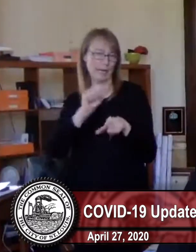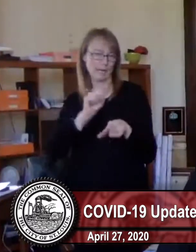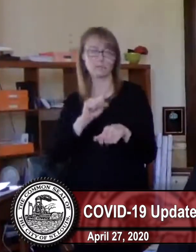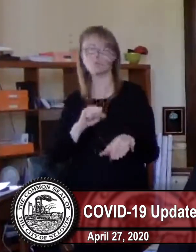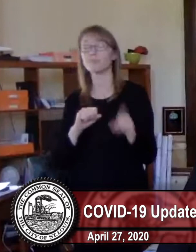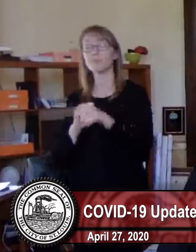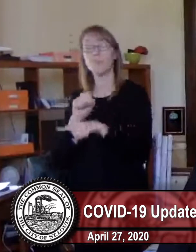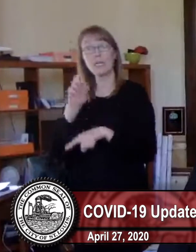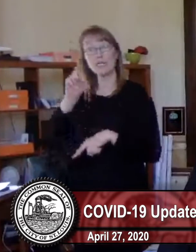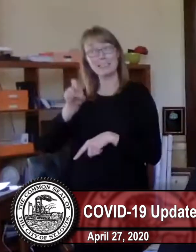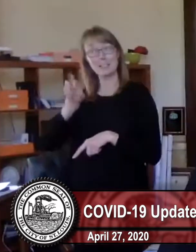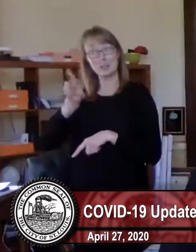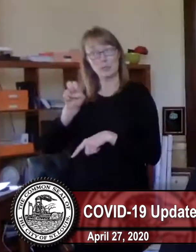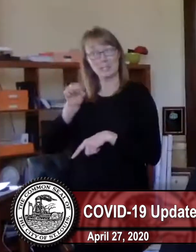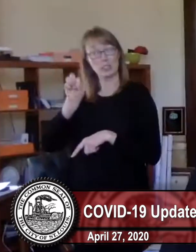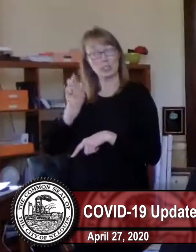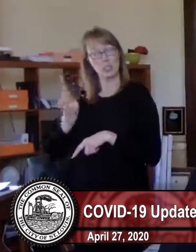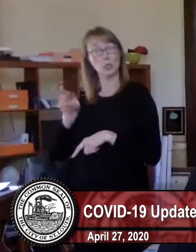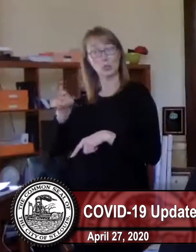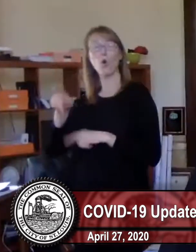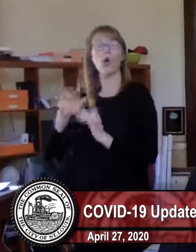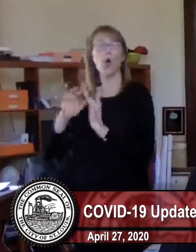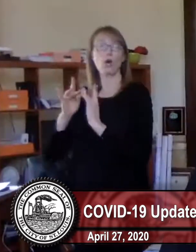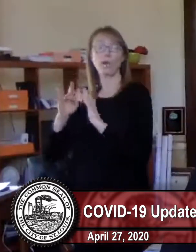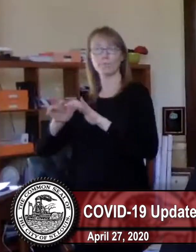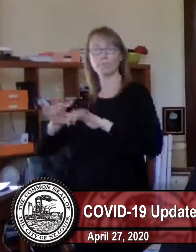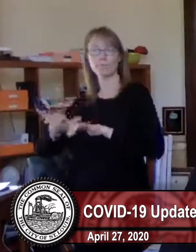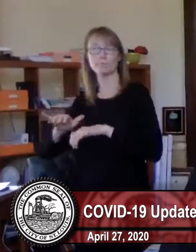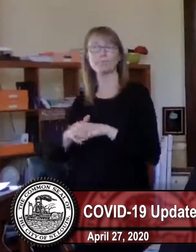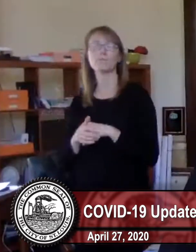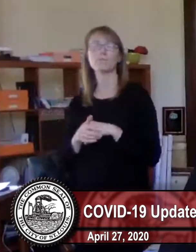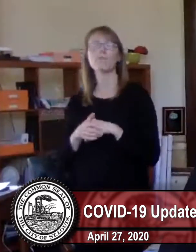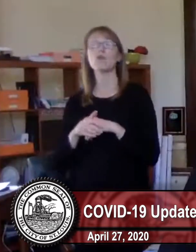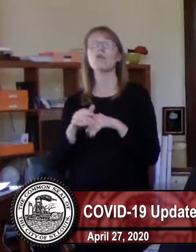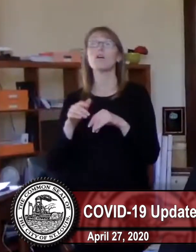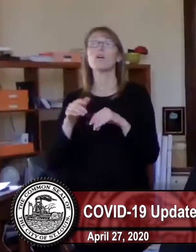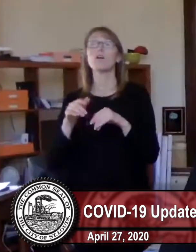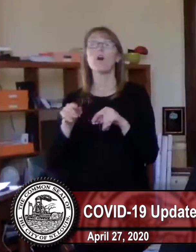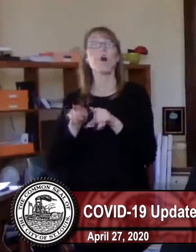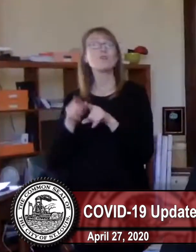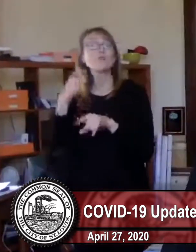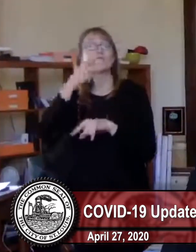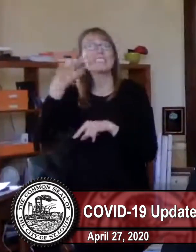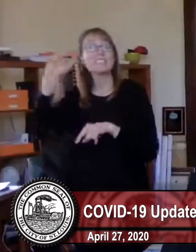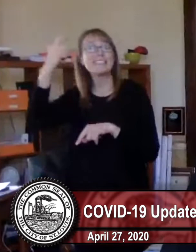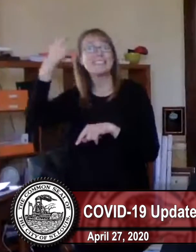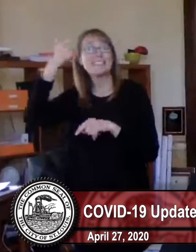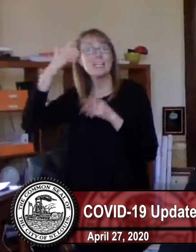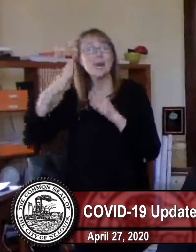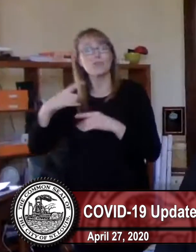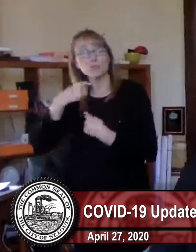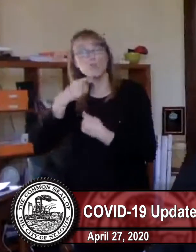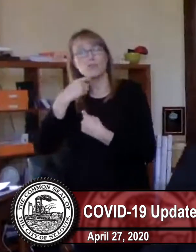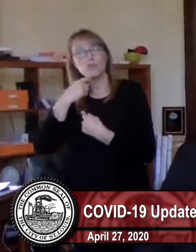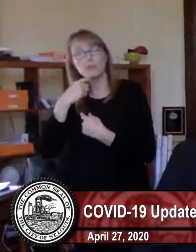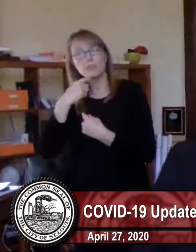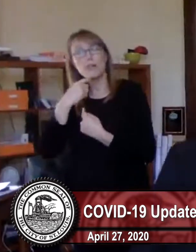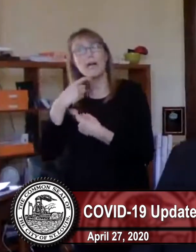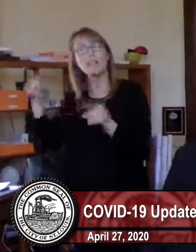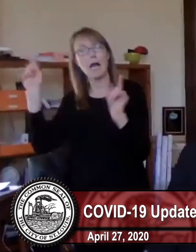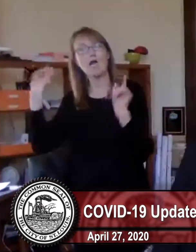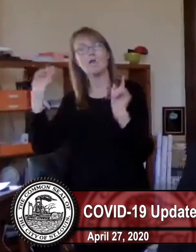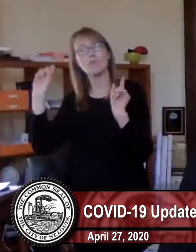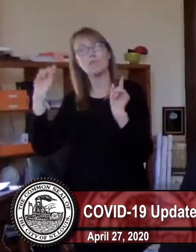has given a 60-day extension. So if your license plate expires at the end of April, you do have an additional